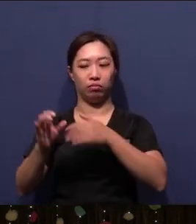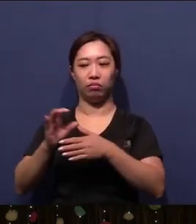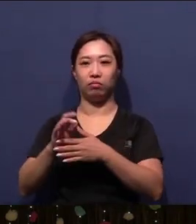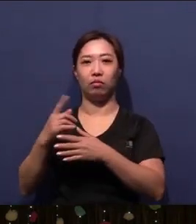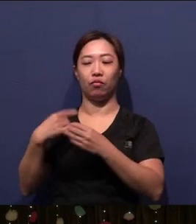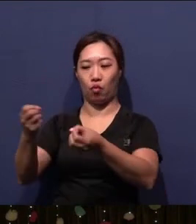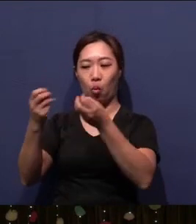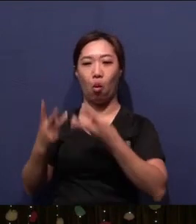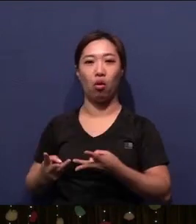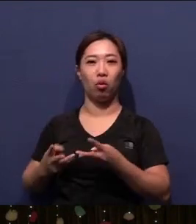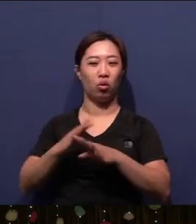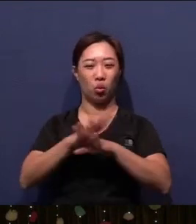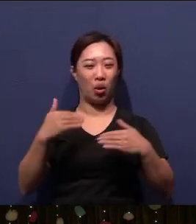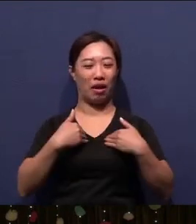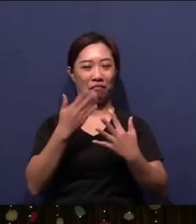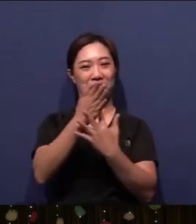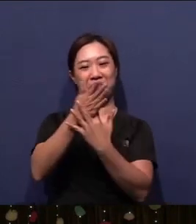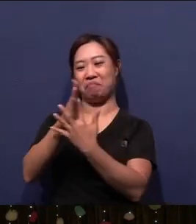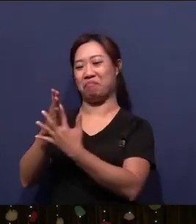There are no in-betweens.